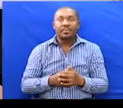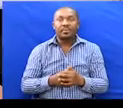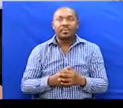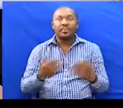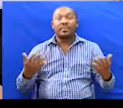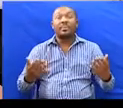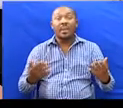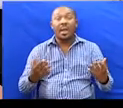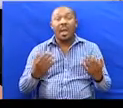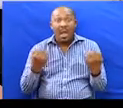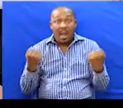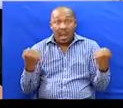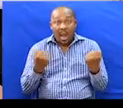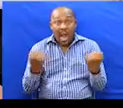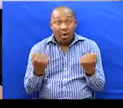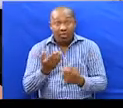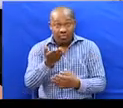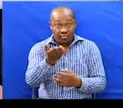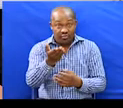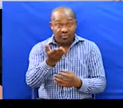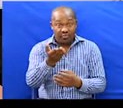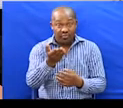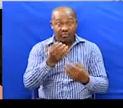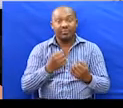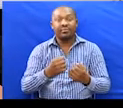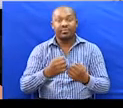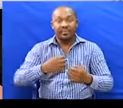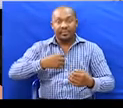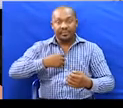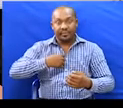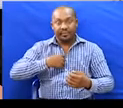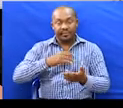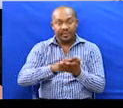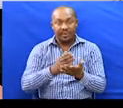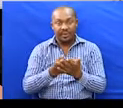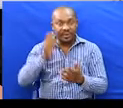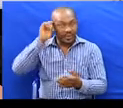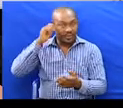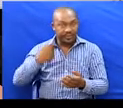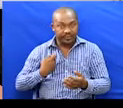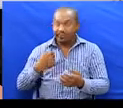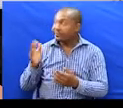How do you do, my dear student? My name is Swedi Hussein Swedi.